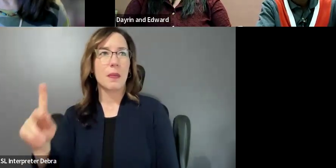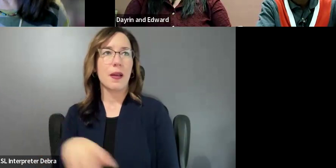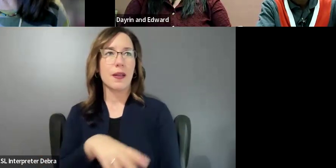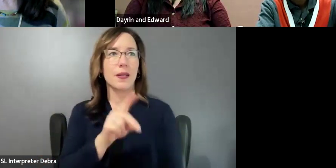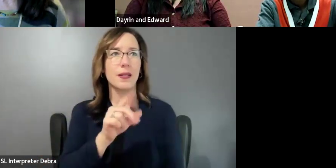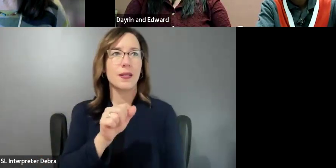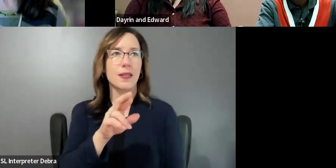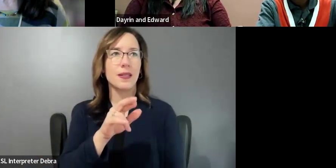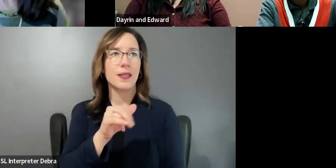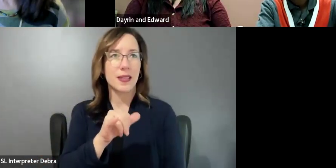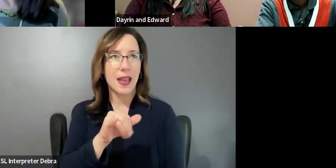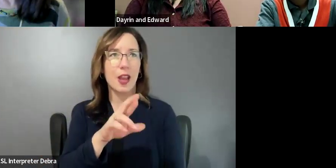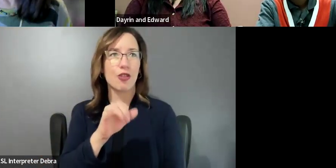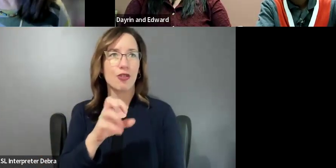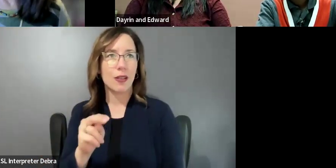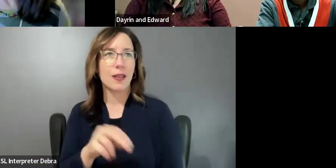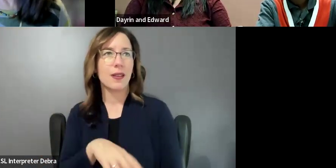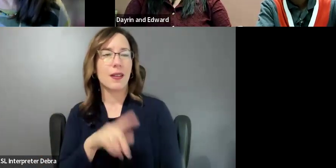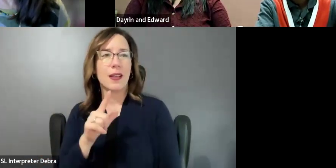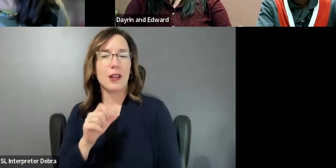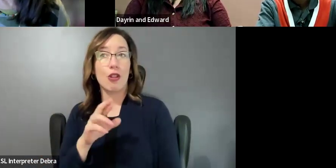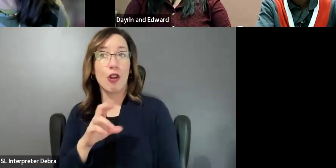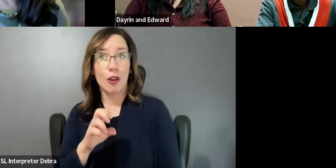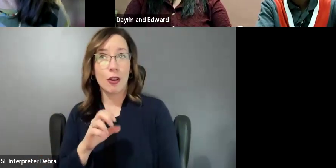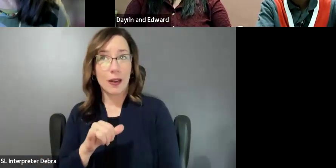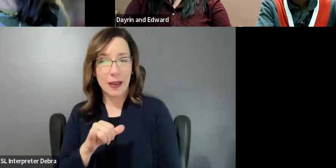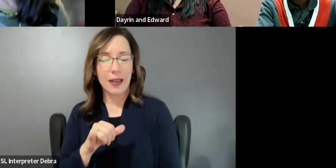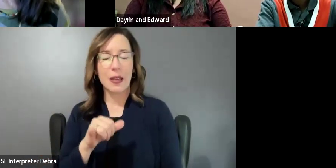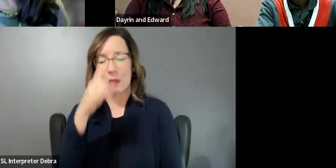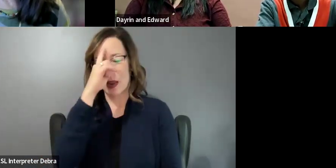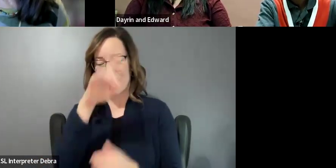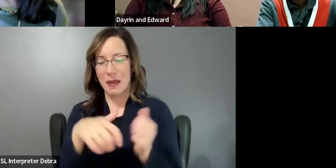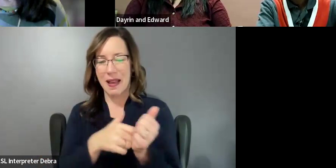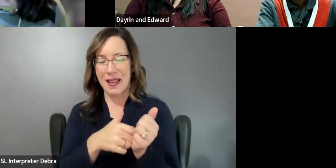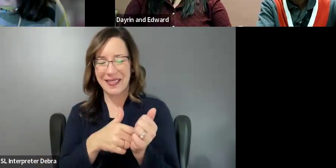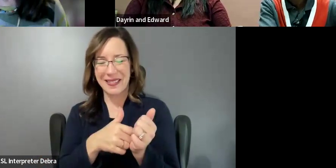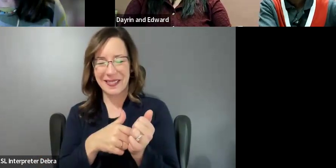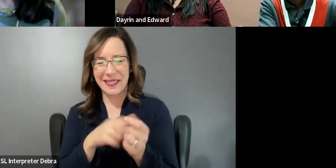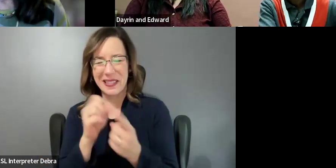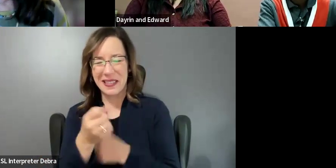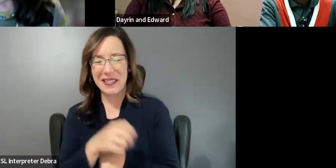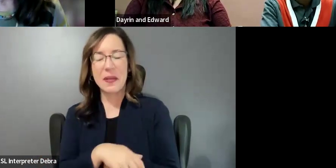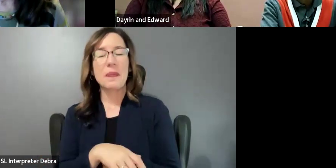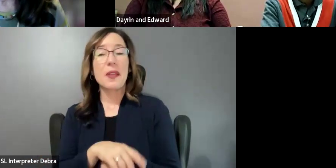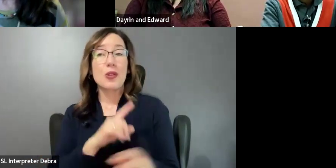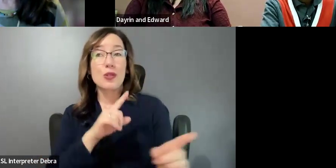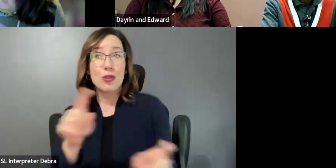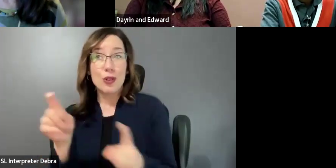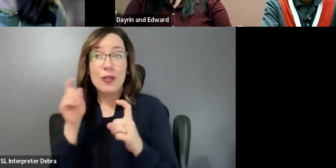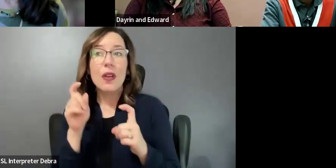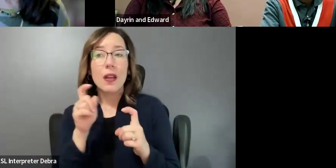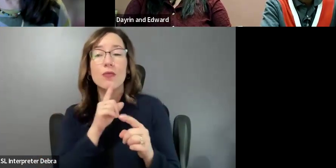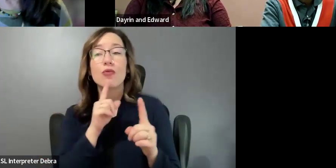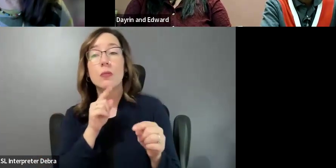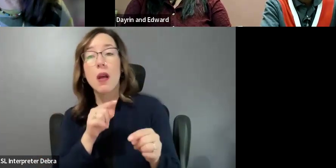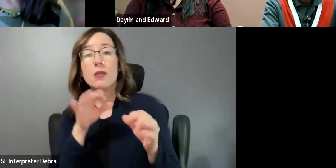the brains behind the scene. And we also have a survey to get your responses to this session, get